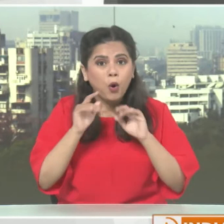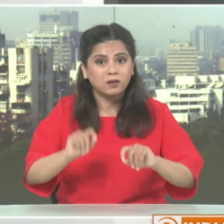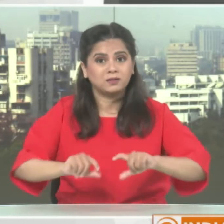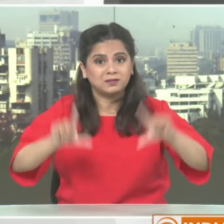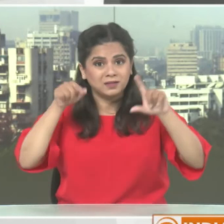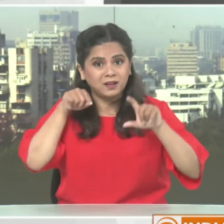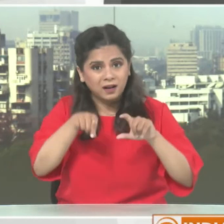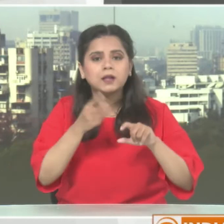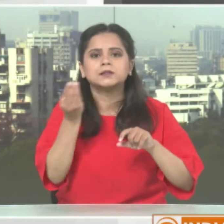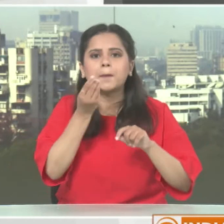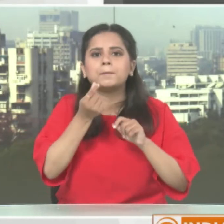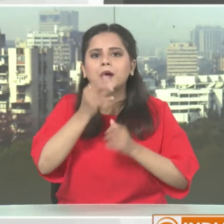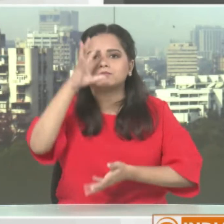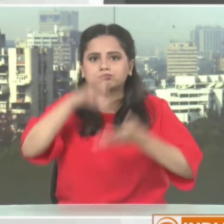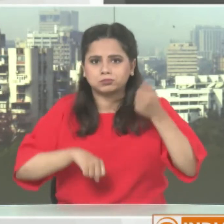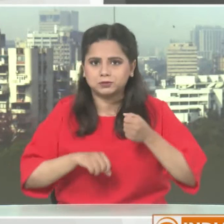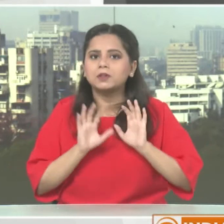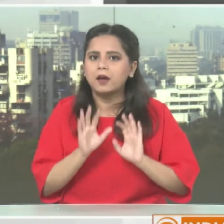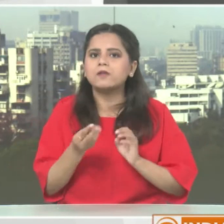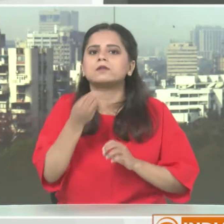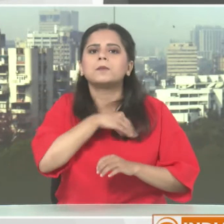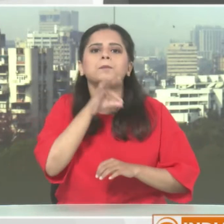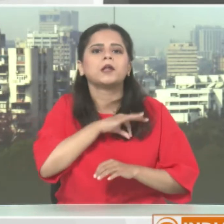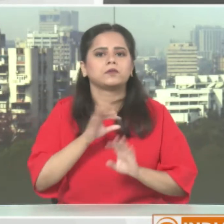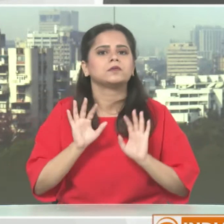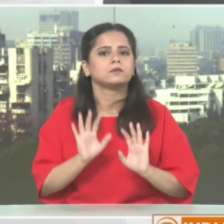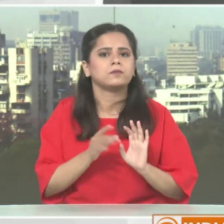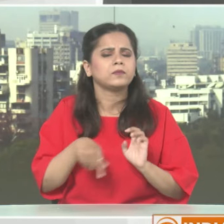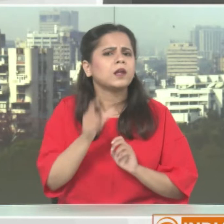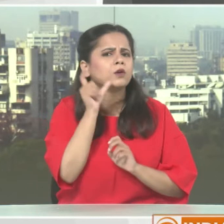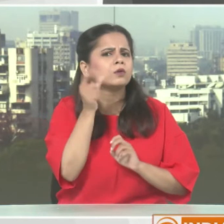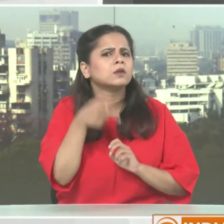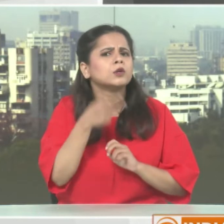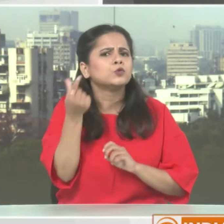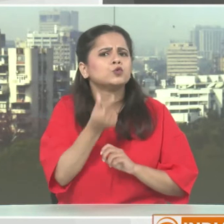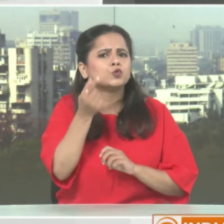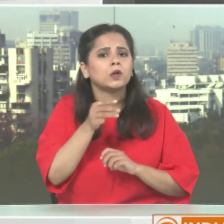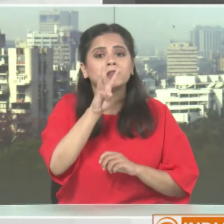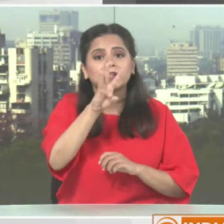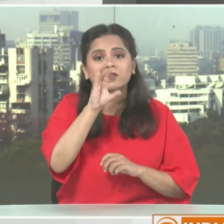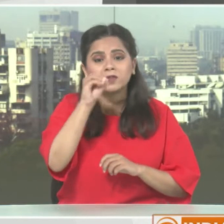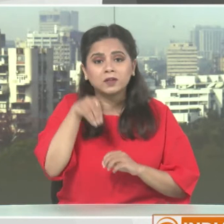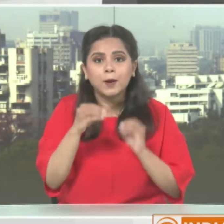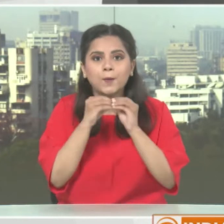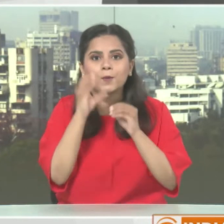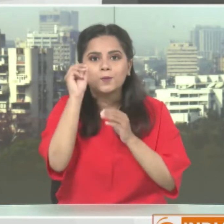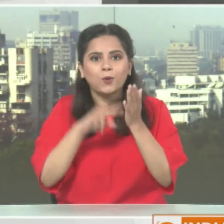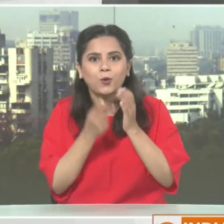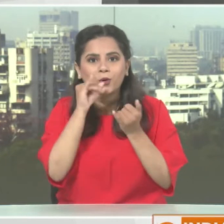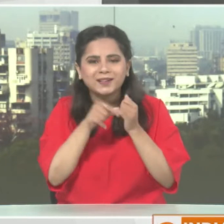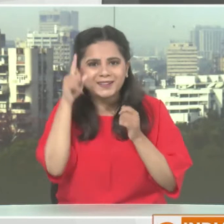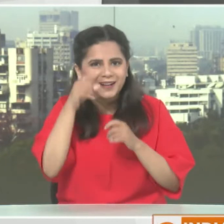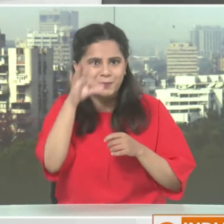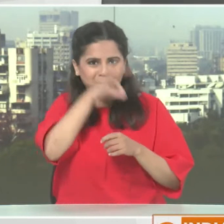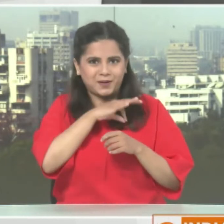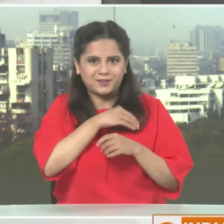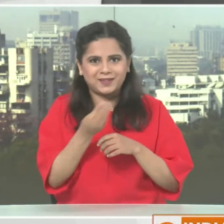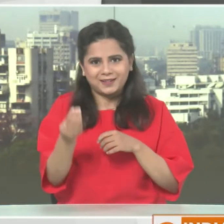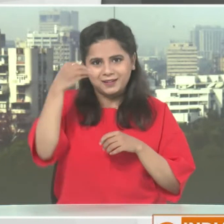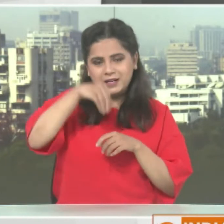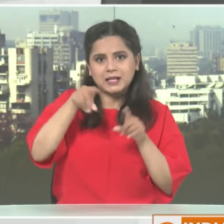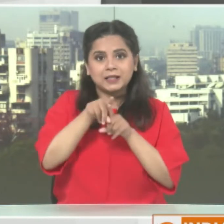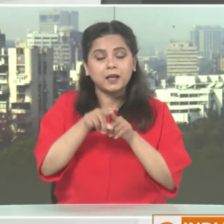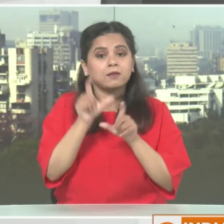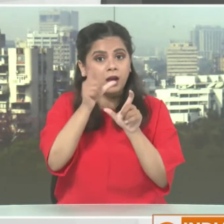transaction fee waiver too. The users of the card will receive 350 bonus reward points upon activation of the